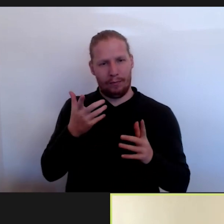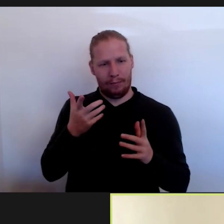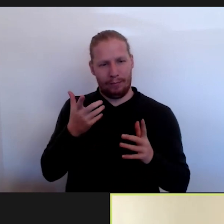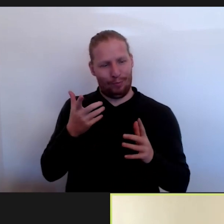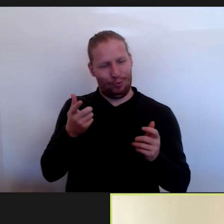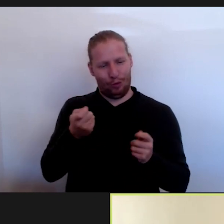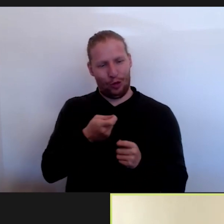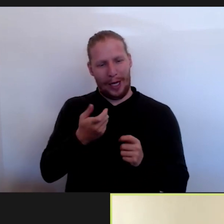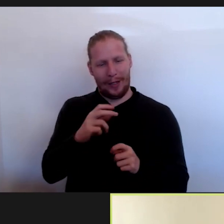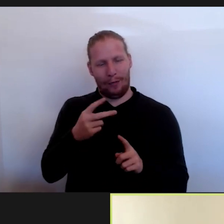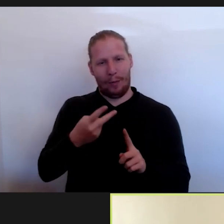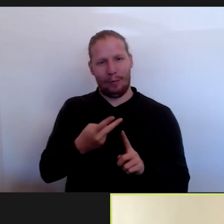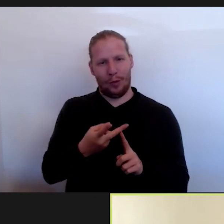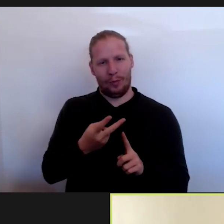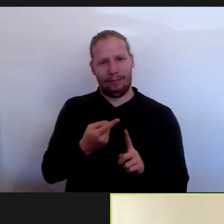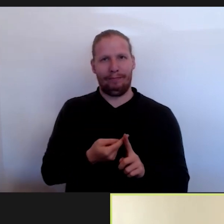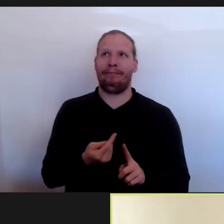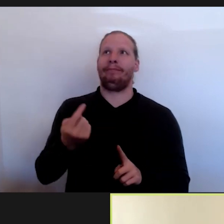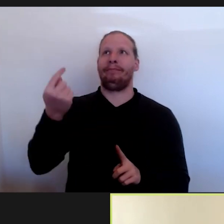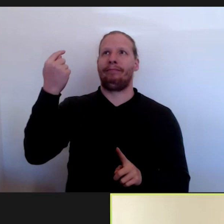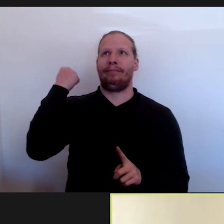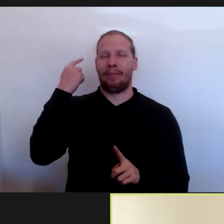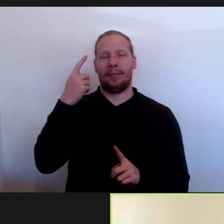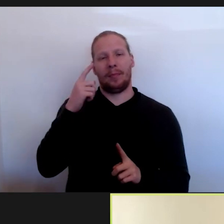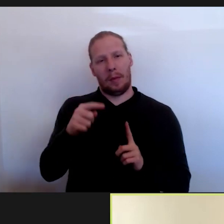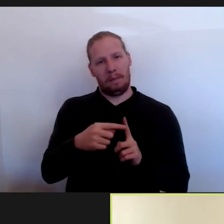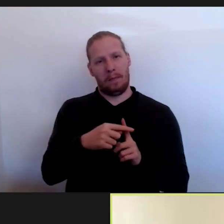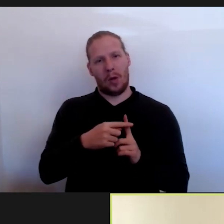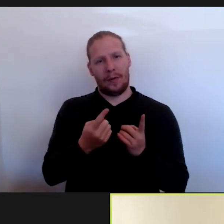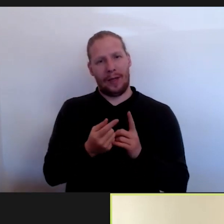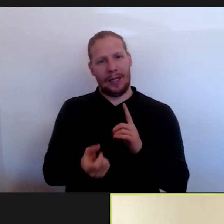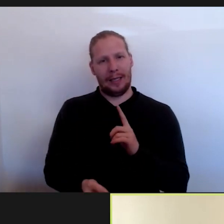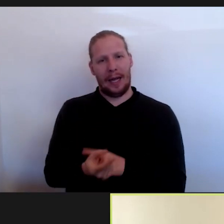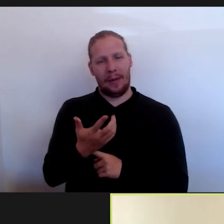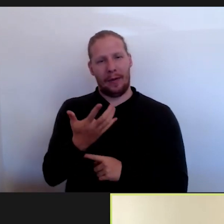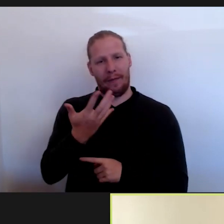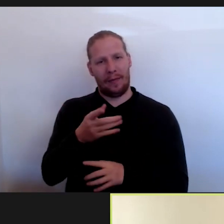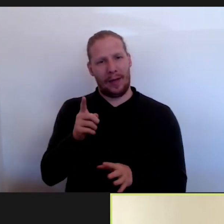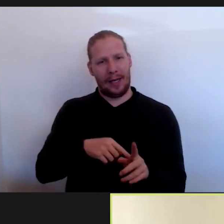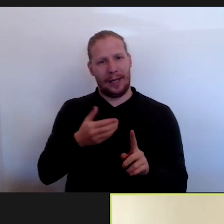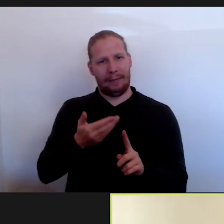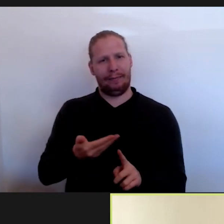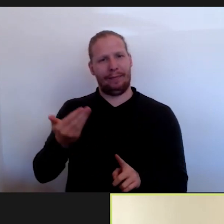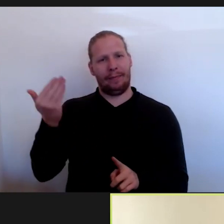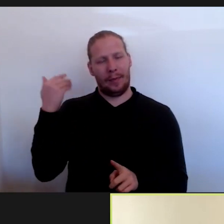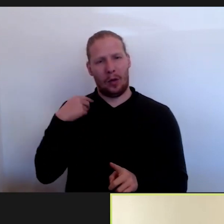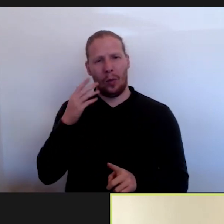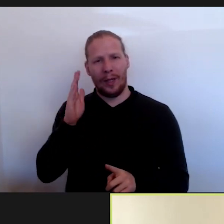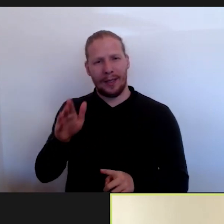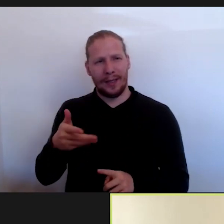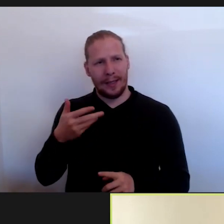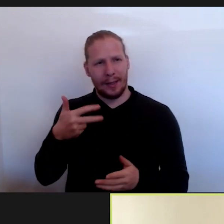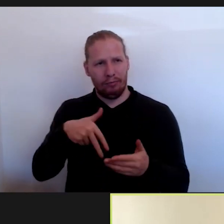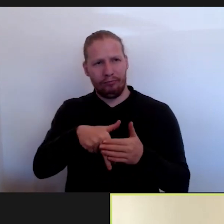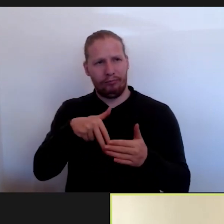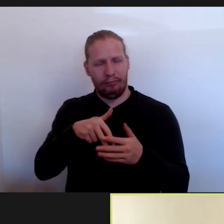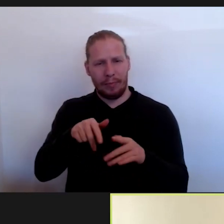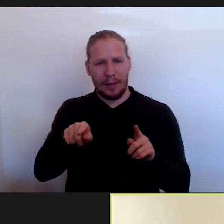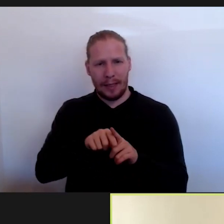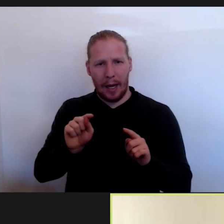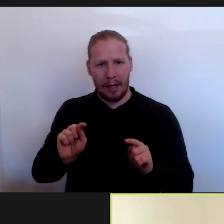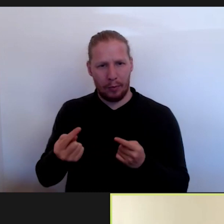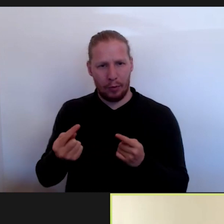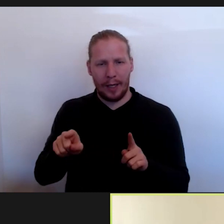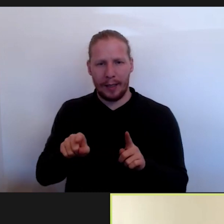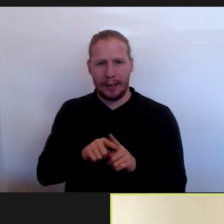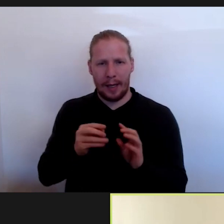ago. We might have seen some positive things happening now. 15 years ago, why are we still dealing with the same problem, with the same challenges, with the same